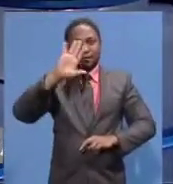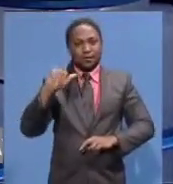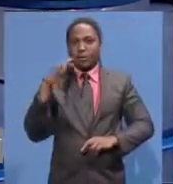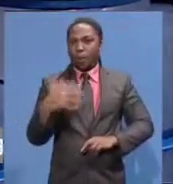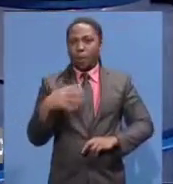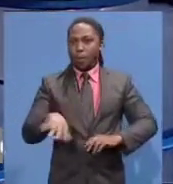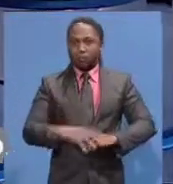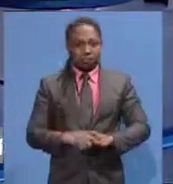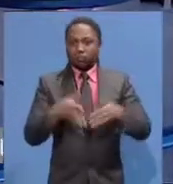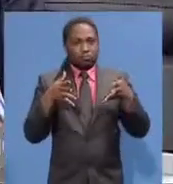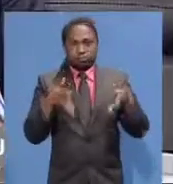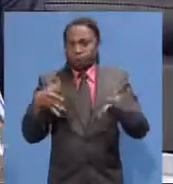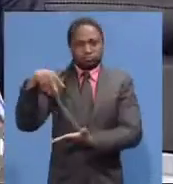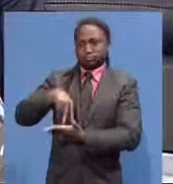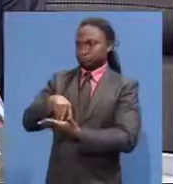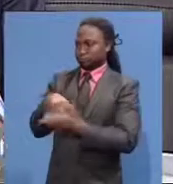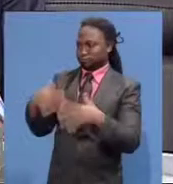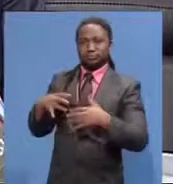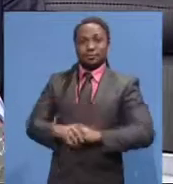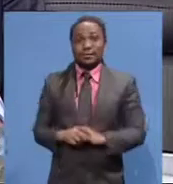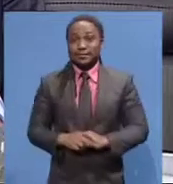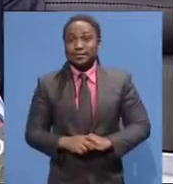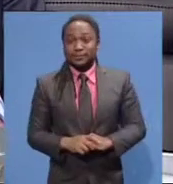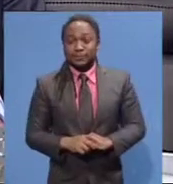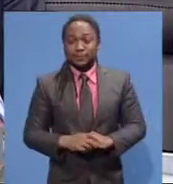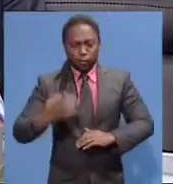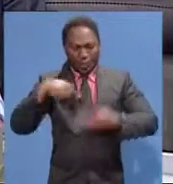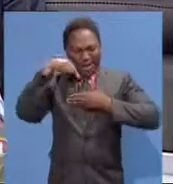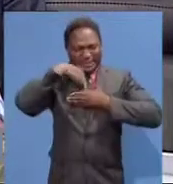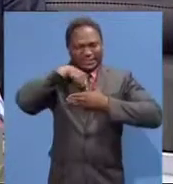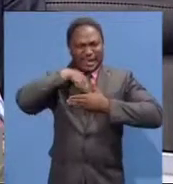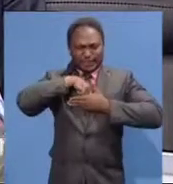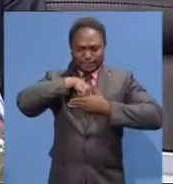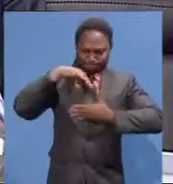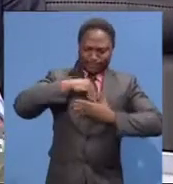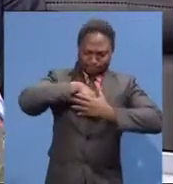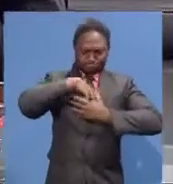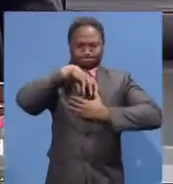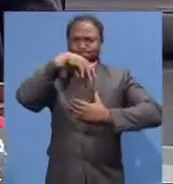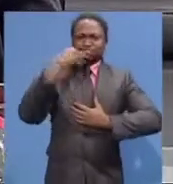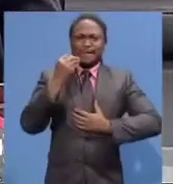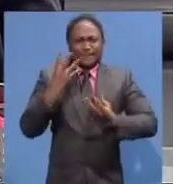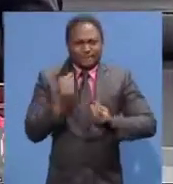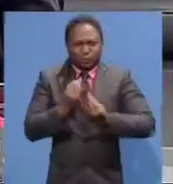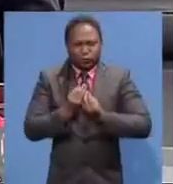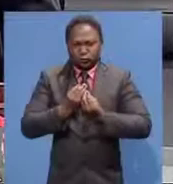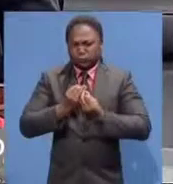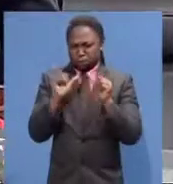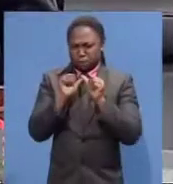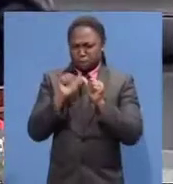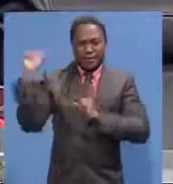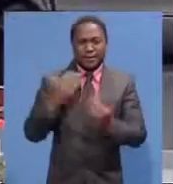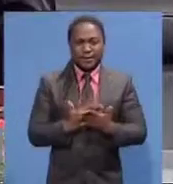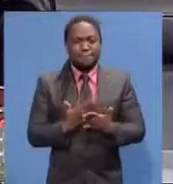happen. the spot, We too. heard you, we listened, and we can actually dig deep in ourselves and become the best that we can be. And I think that's what Utata Madiba